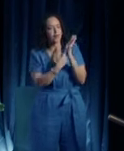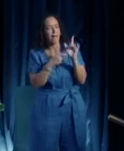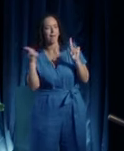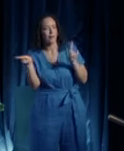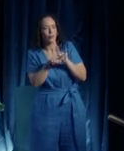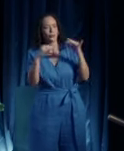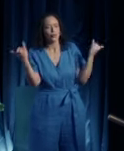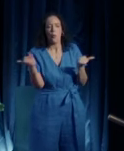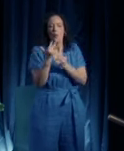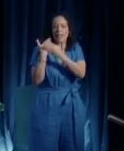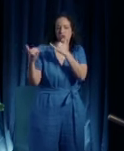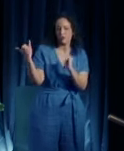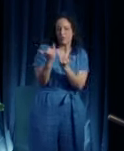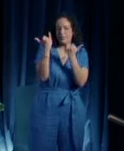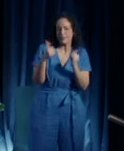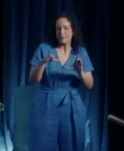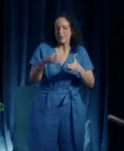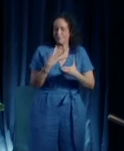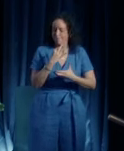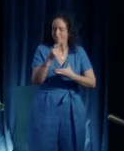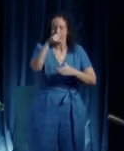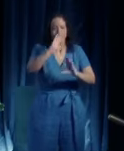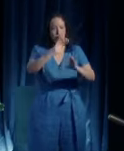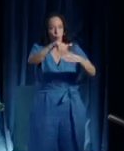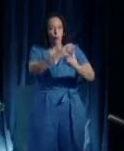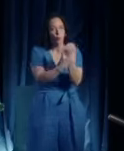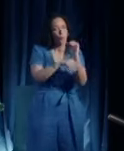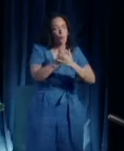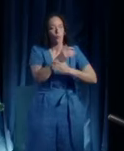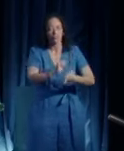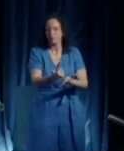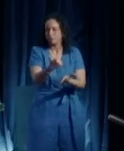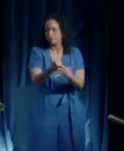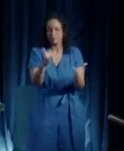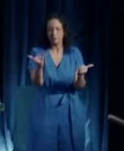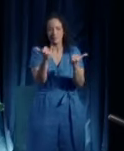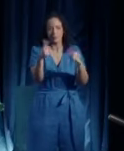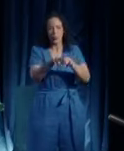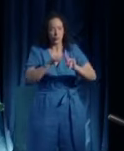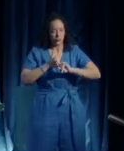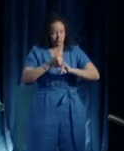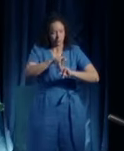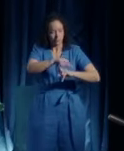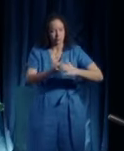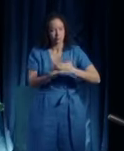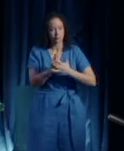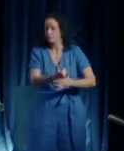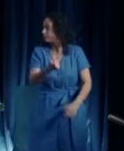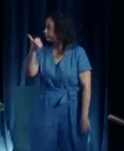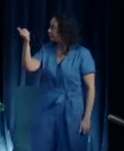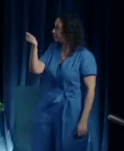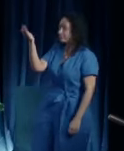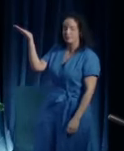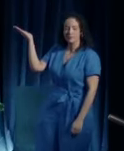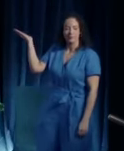us back again this year to be involved in this amazing festival and to also support this event, the How to Survive a Tudor